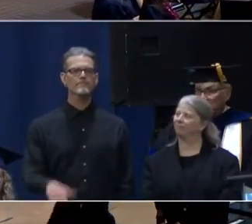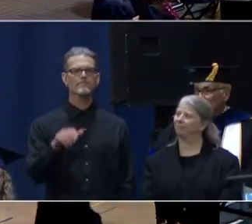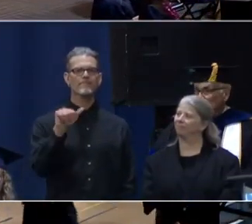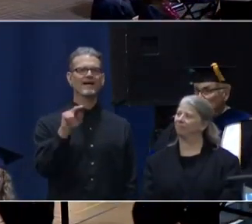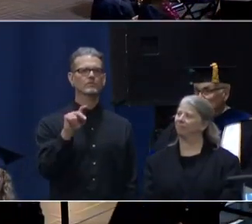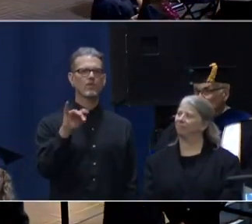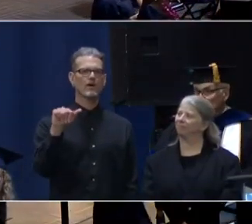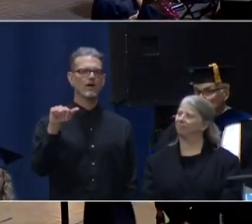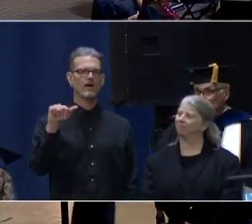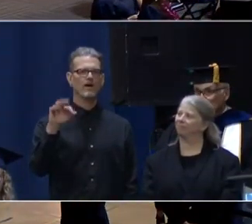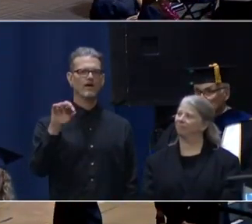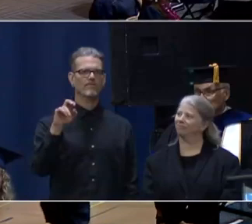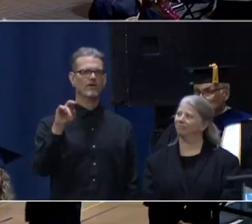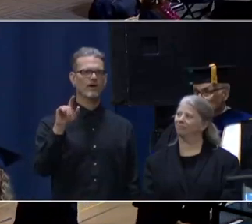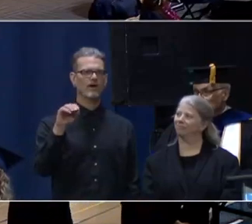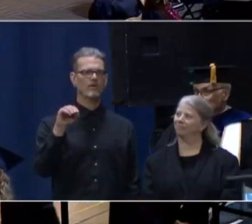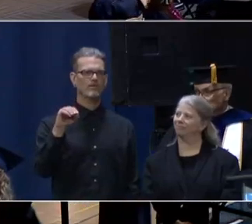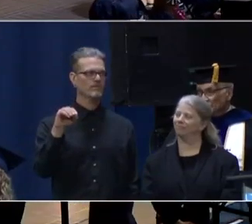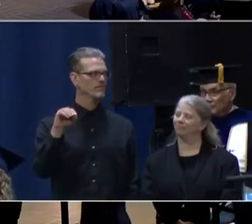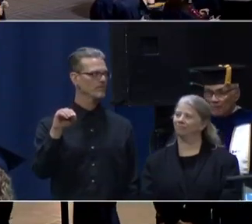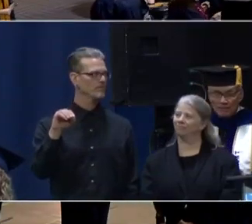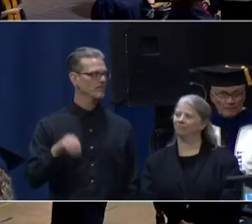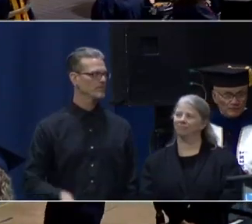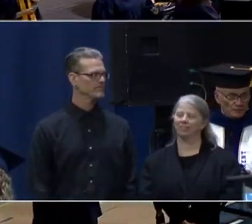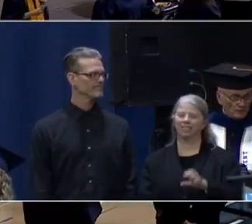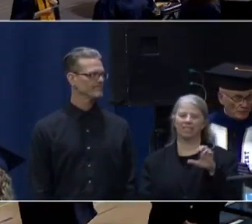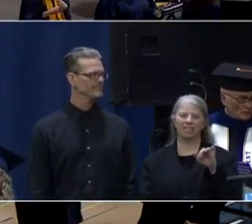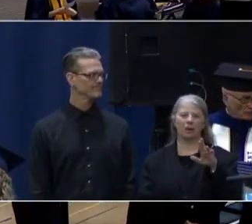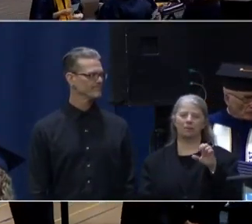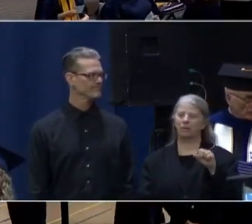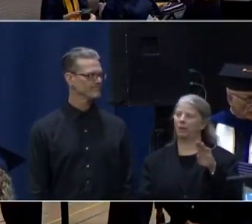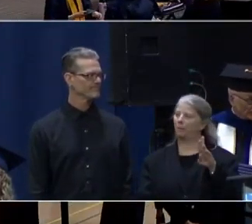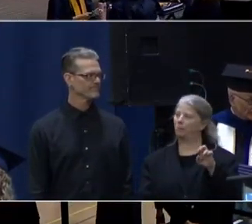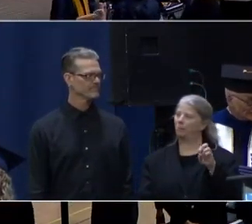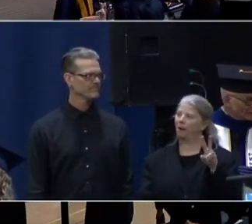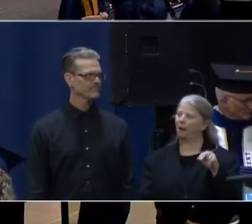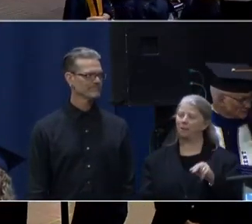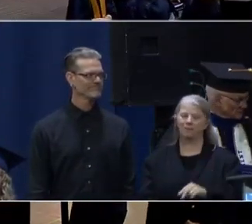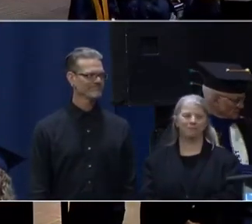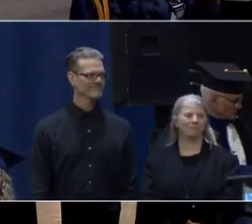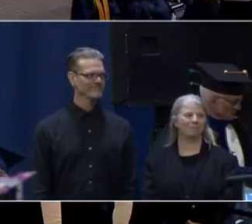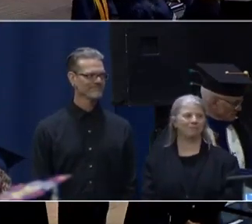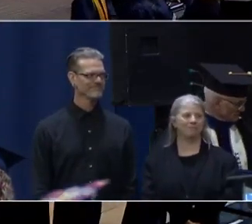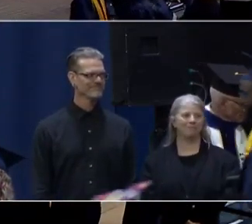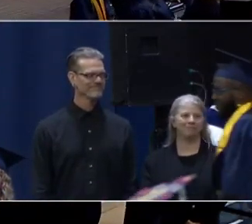Antonia Fornaro. Cyrus Brown.